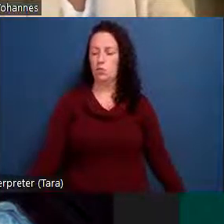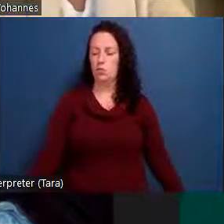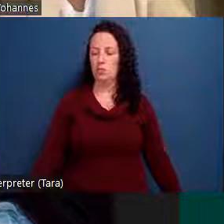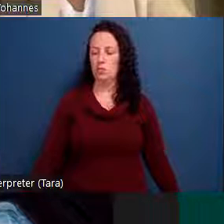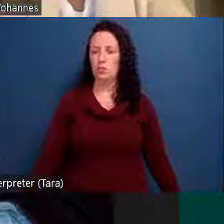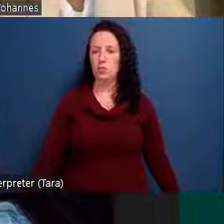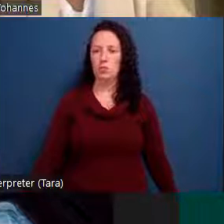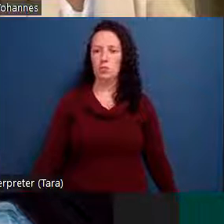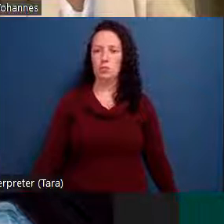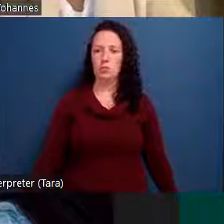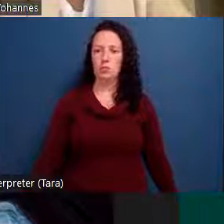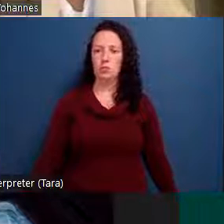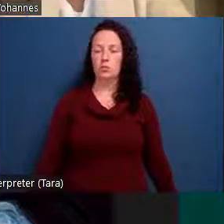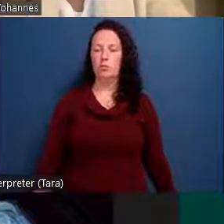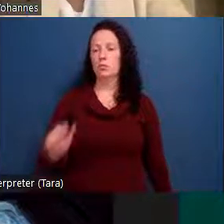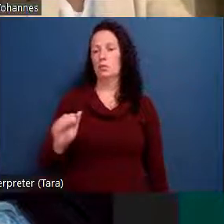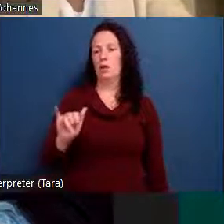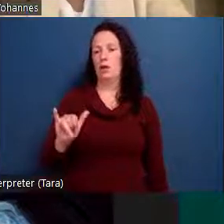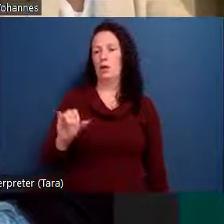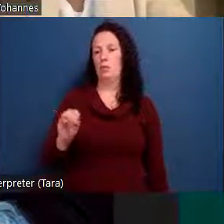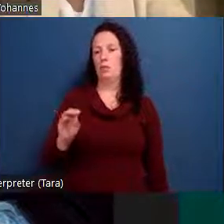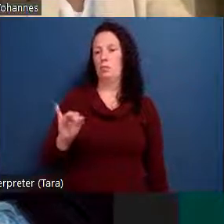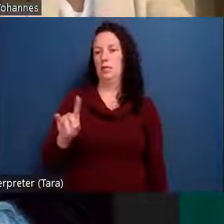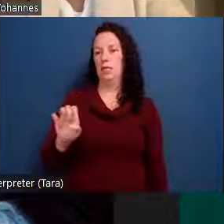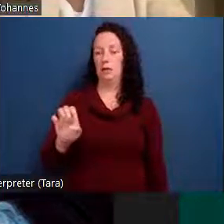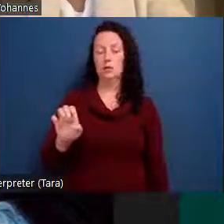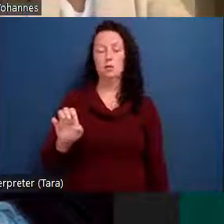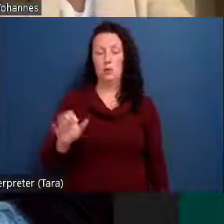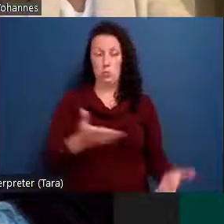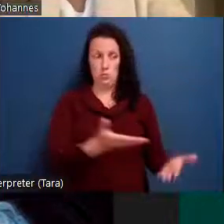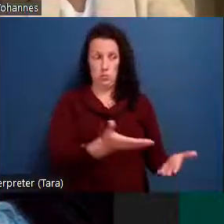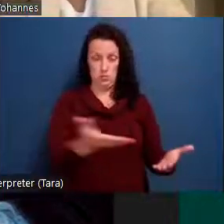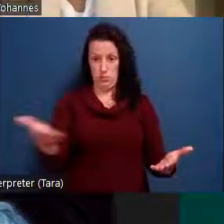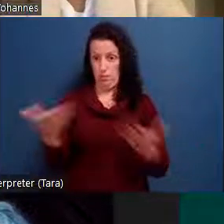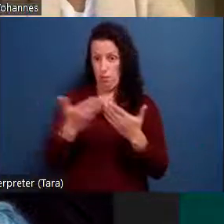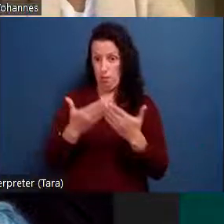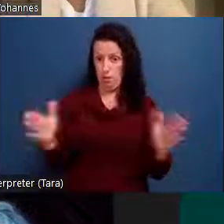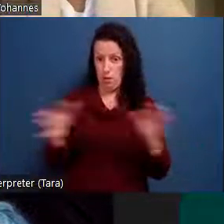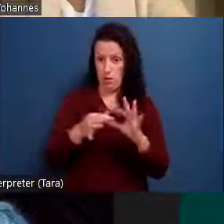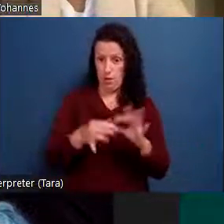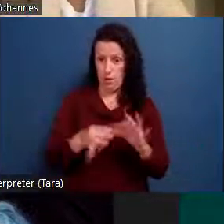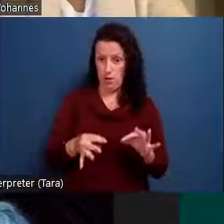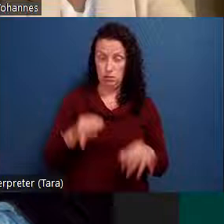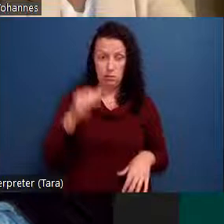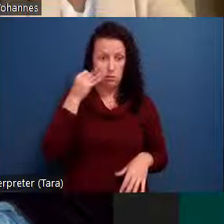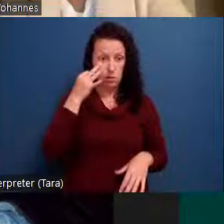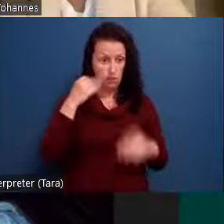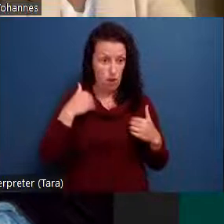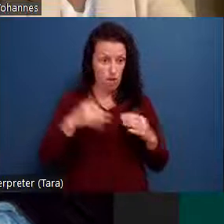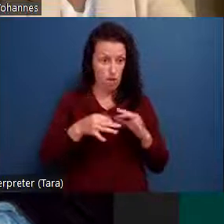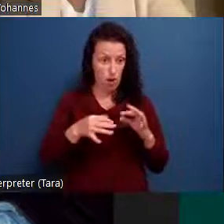So I would ask if there is any public comment. If so, you can raise your hand in the